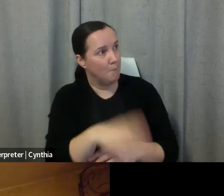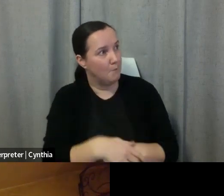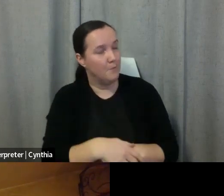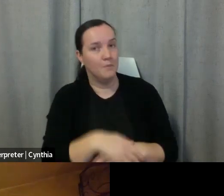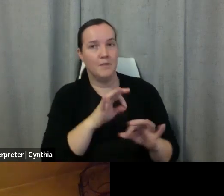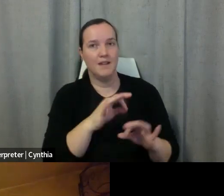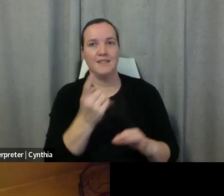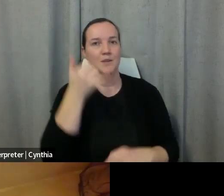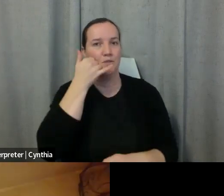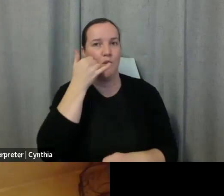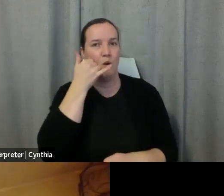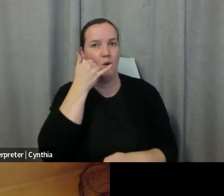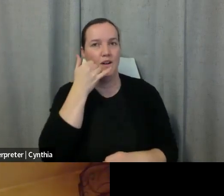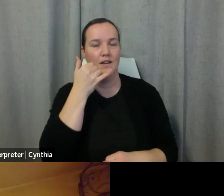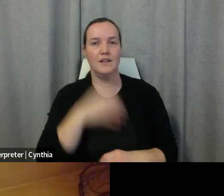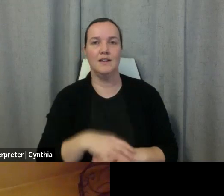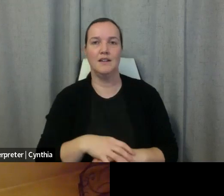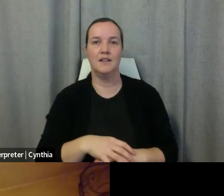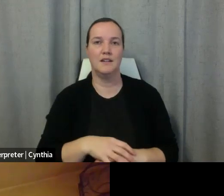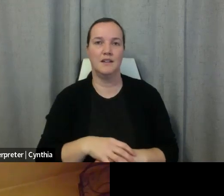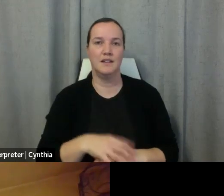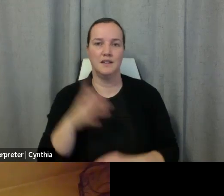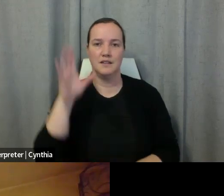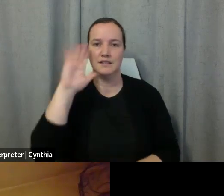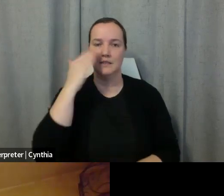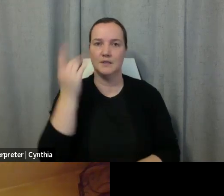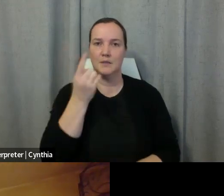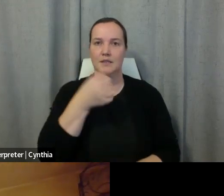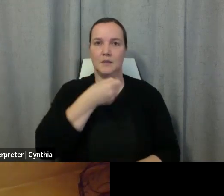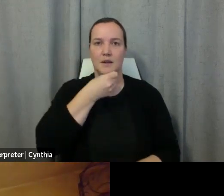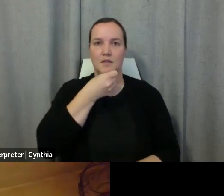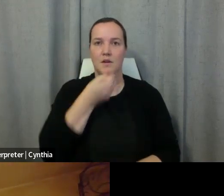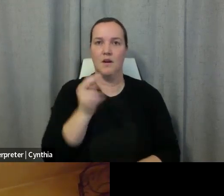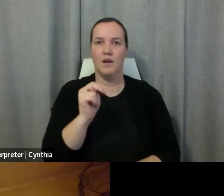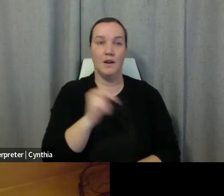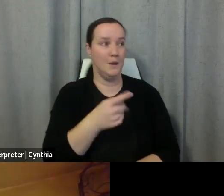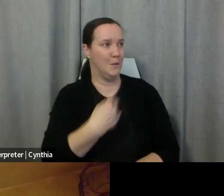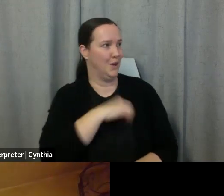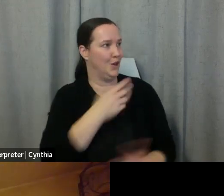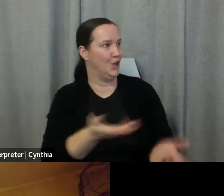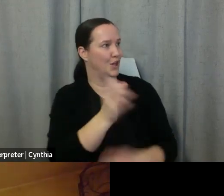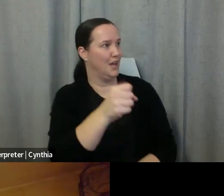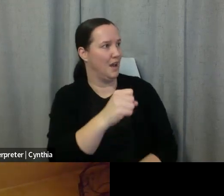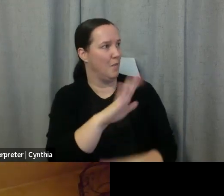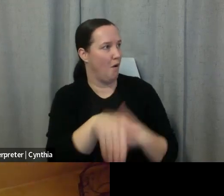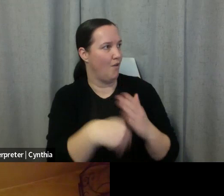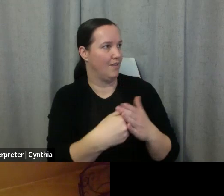Good. Is that someone who's? We are here. Yep, all